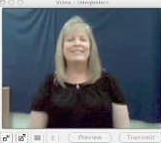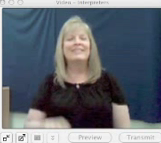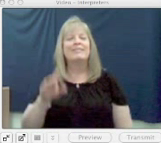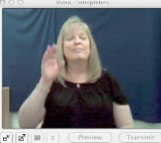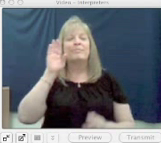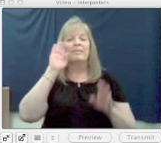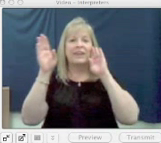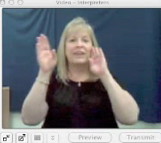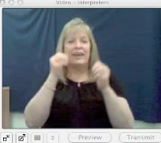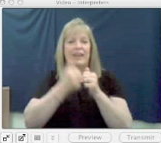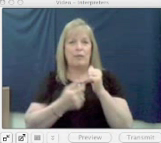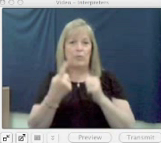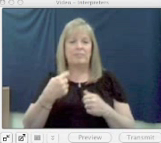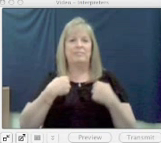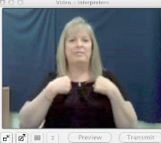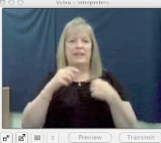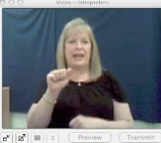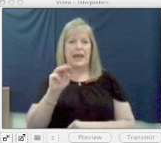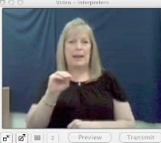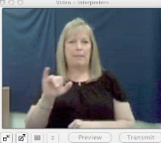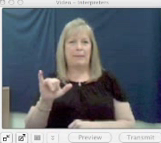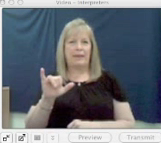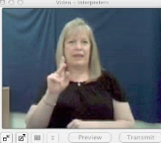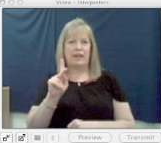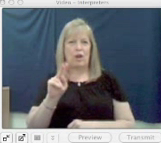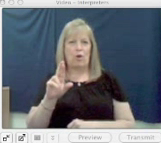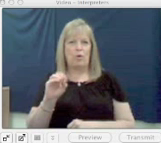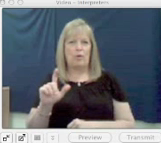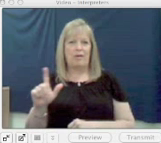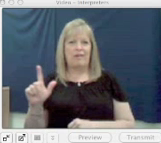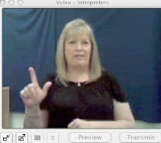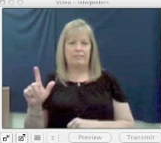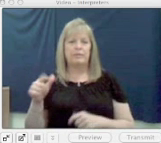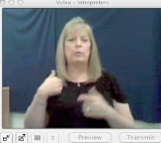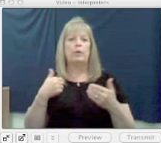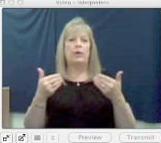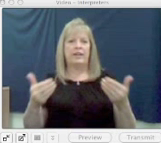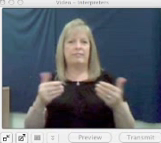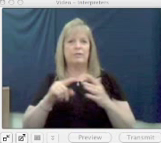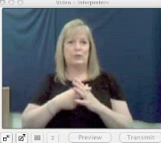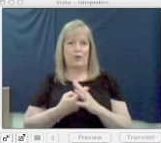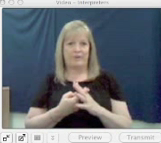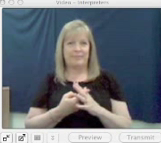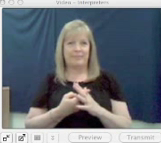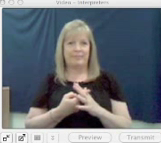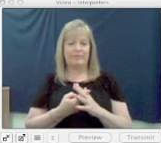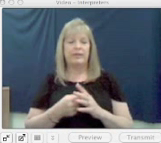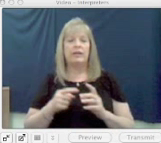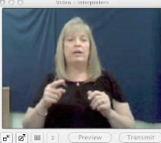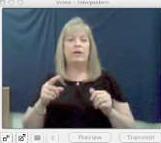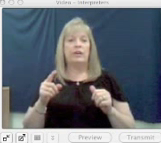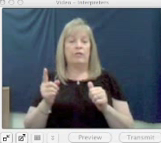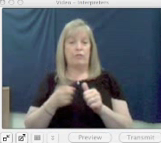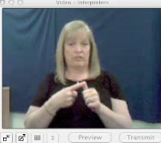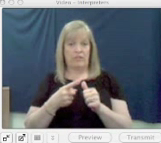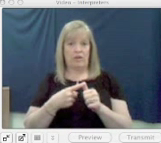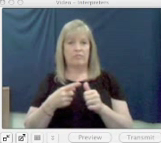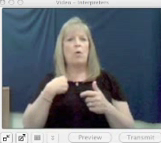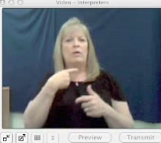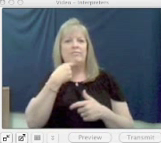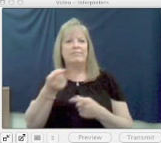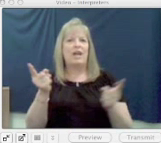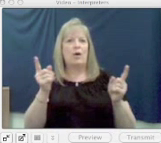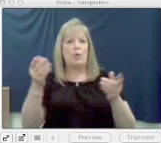Hi everybody, this is Amy Kroll. We will go ahead and get started. First off, I just want to welcome